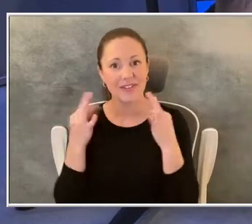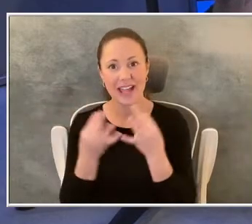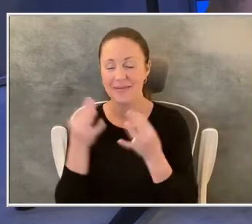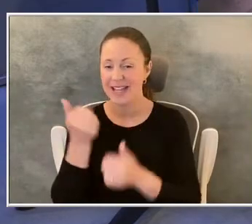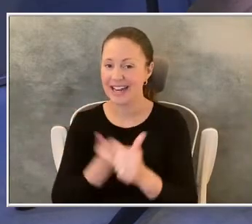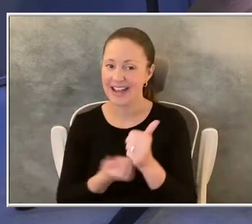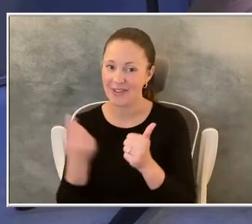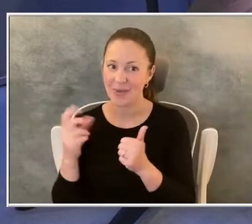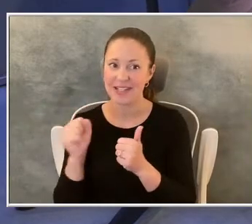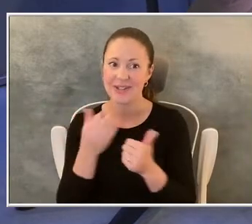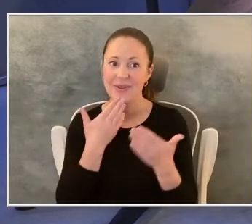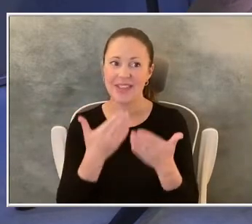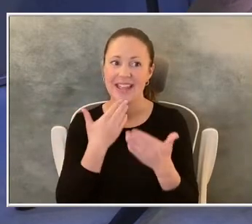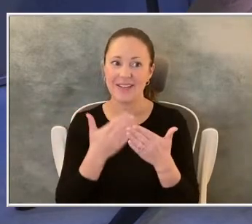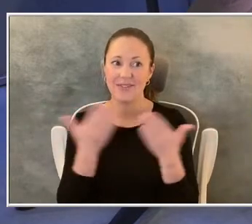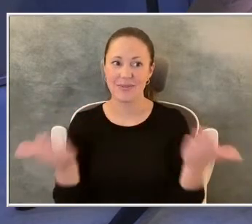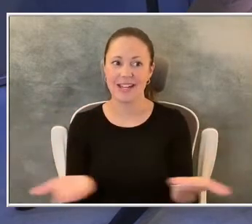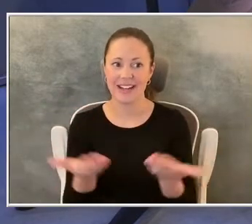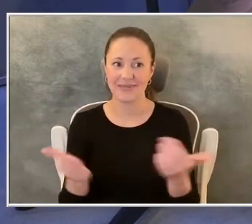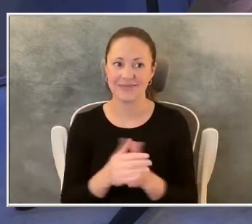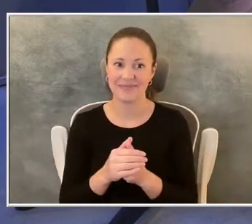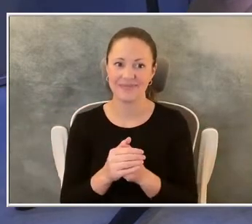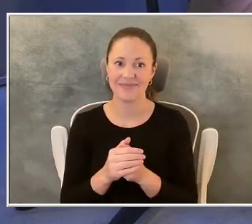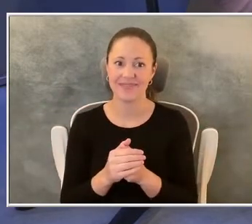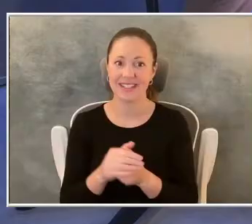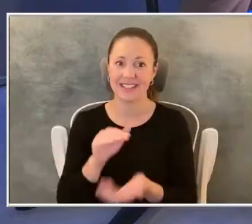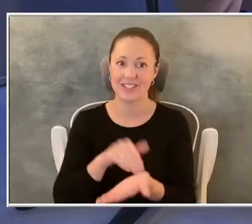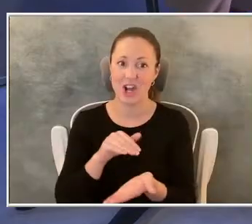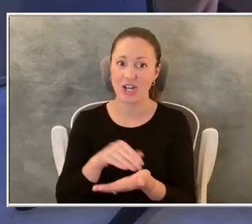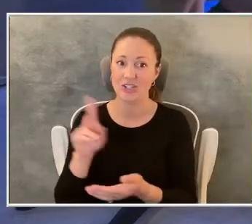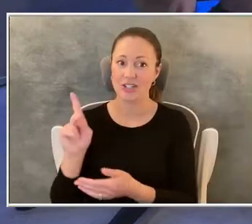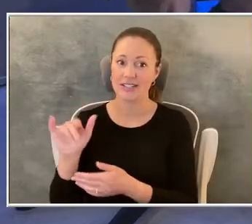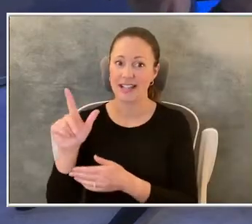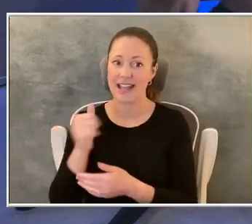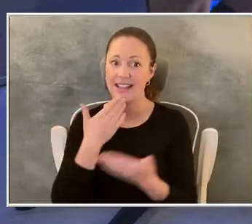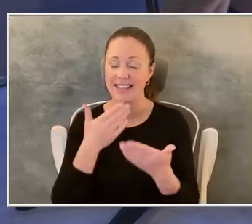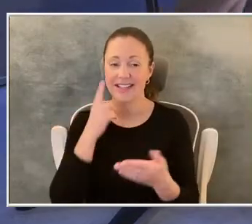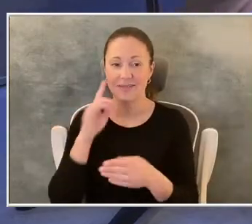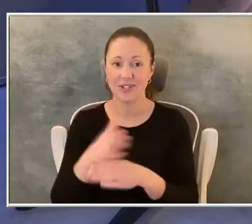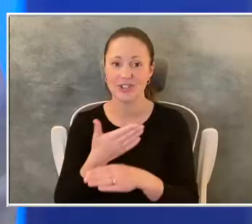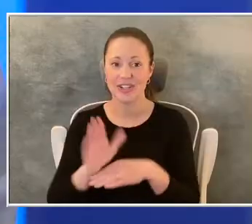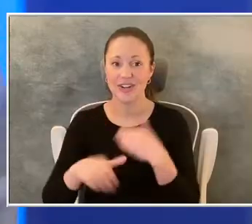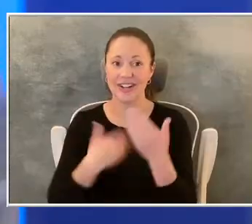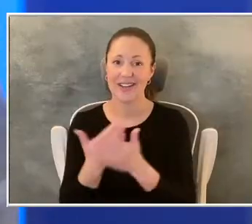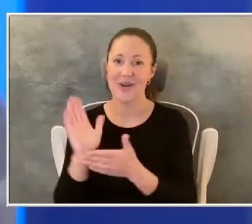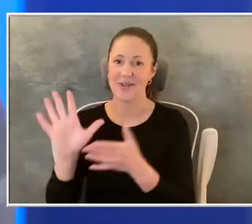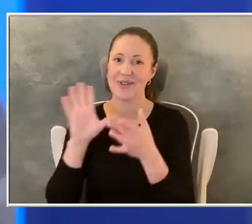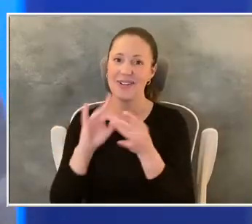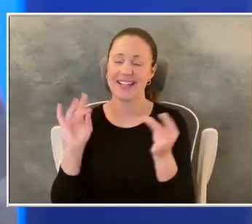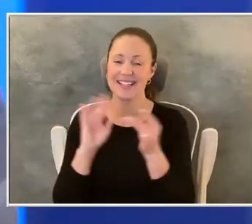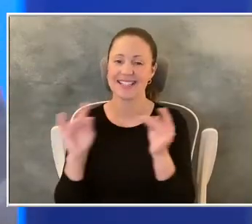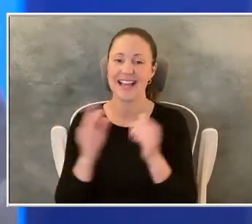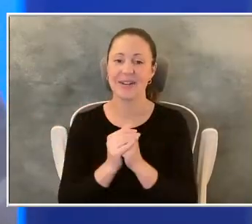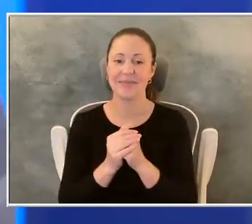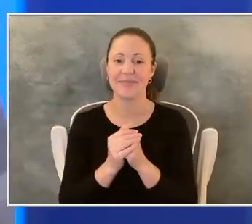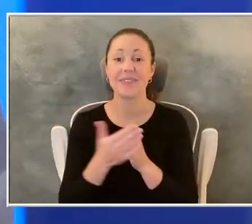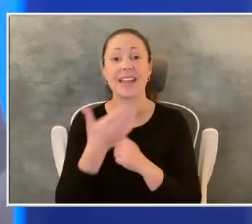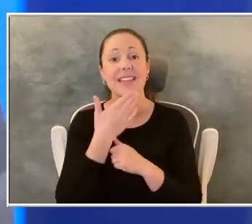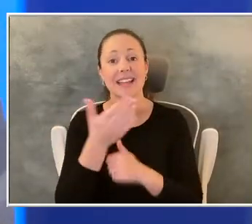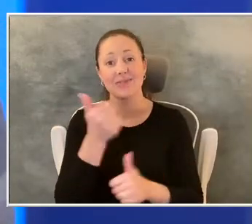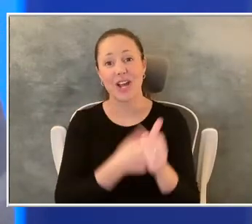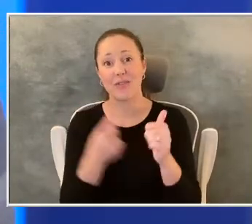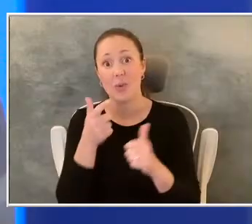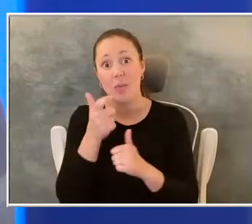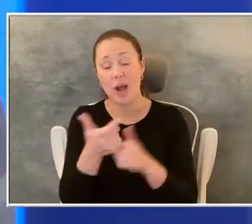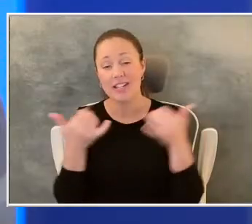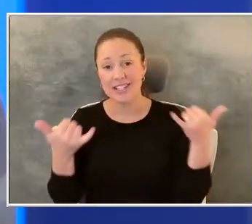Thank you for Thank being you. here. Appreciate it. Docs, Kayla, thanks for sharing all your insight. Always great to have you. Thanks to our guests. Thanks to our viewers, as always, for being with